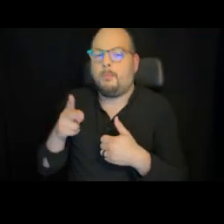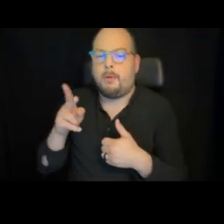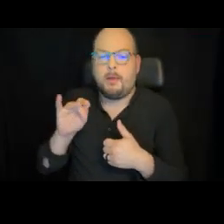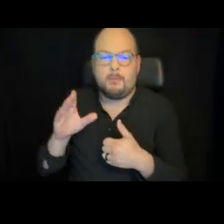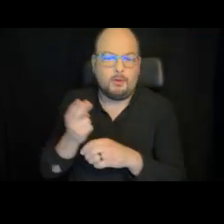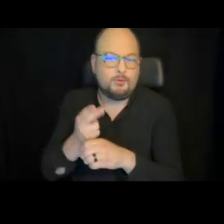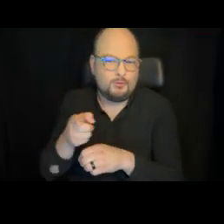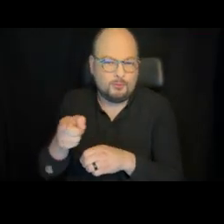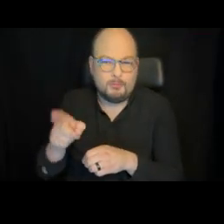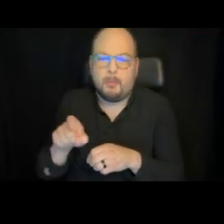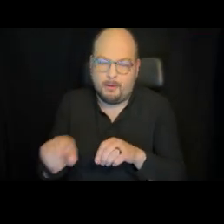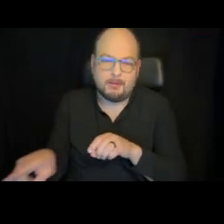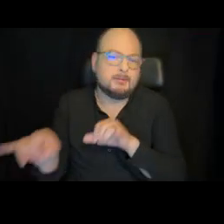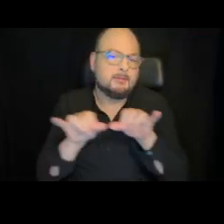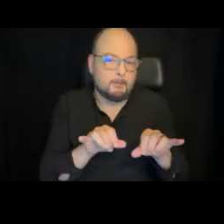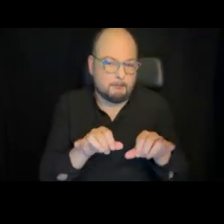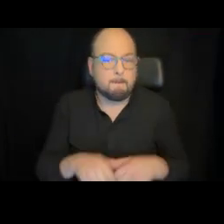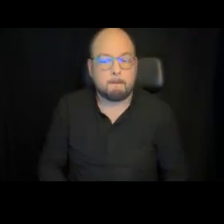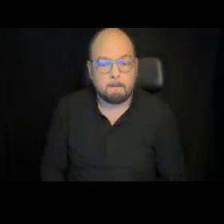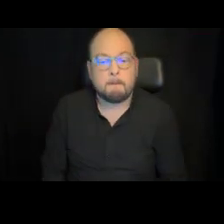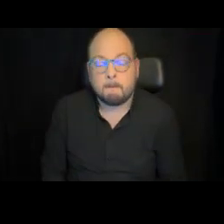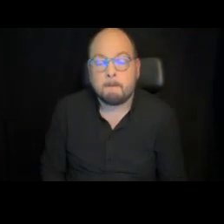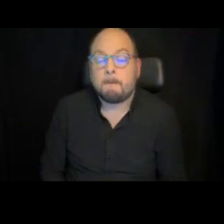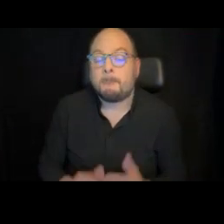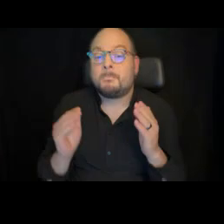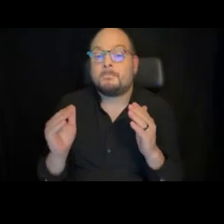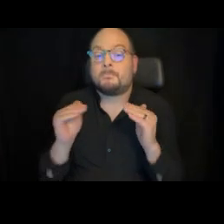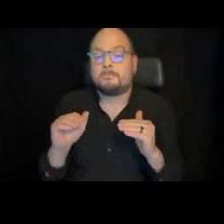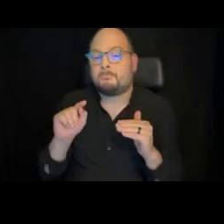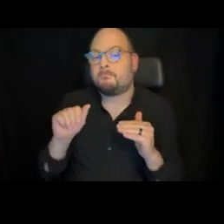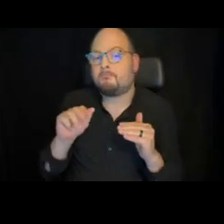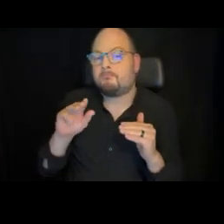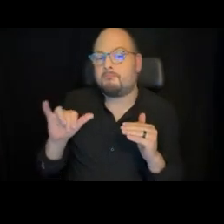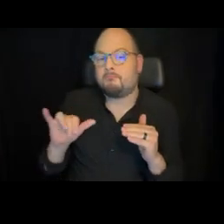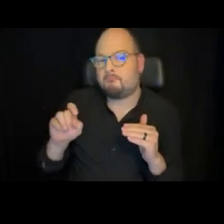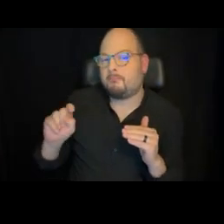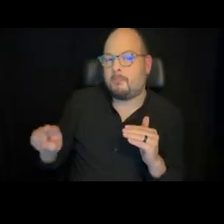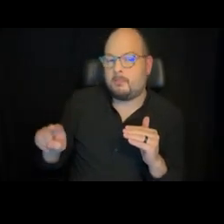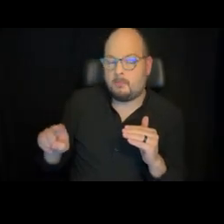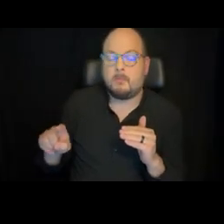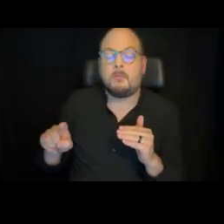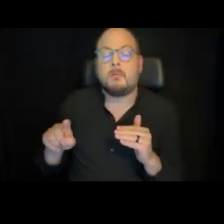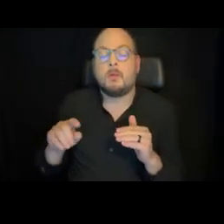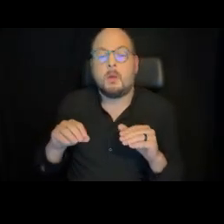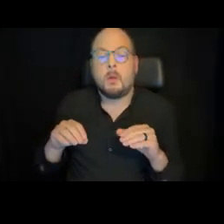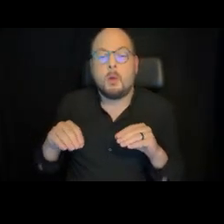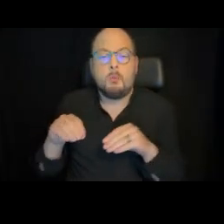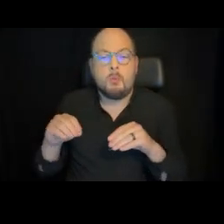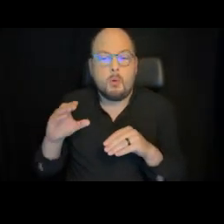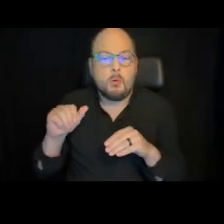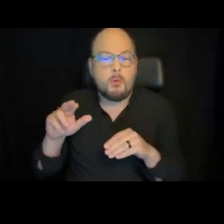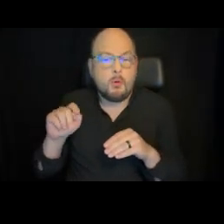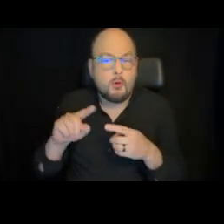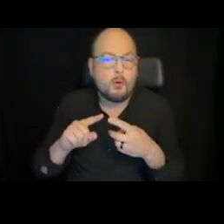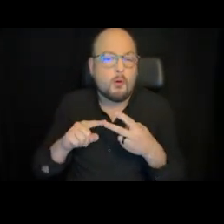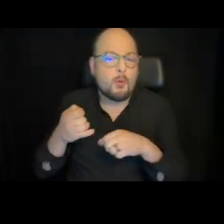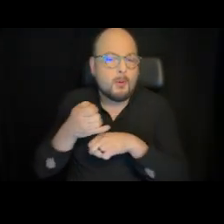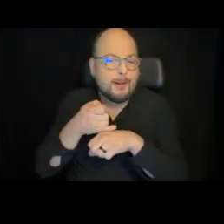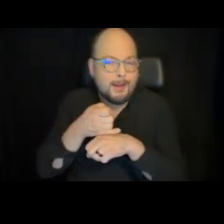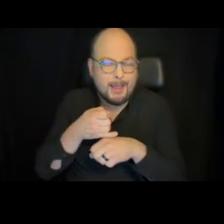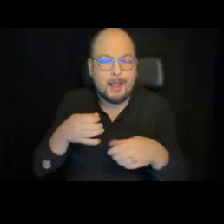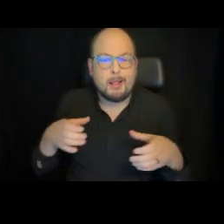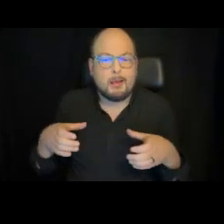next question is from Tammy, and she would like to know, can a mobile cart or island be used for the required